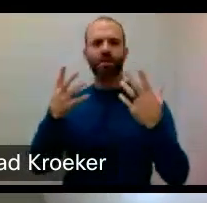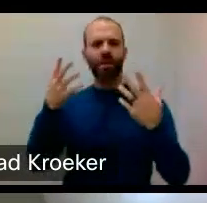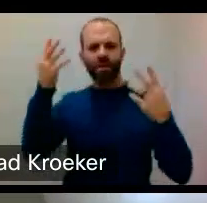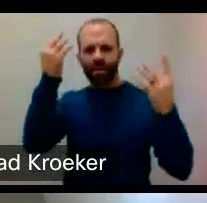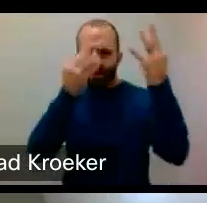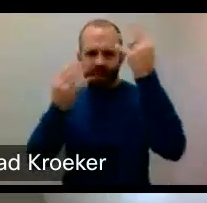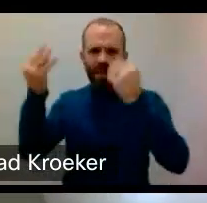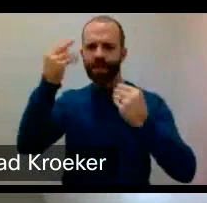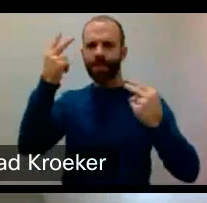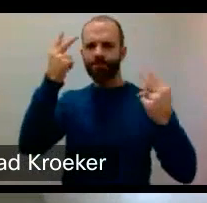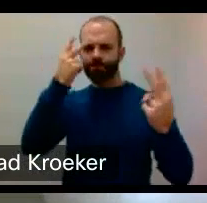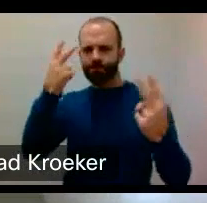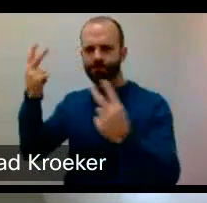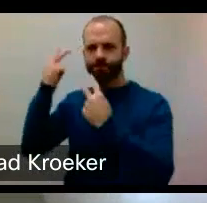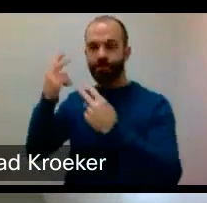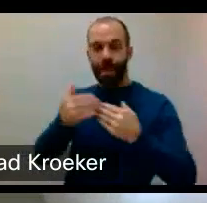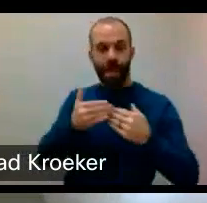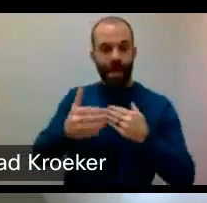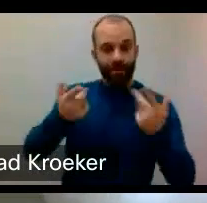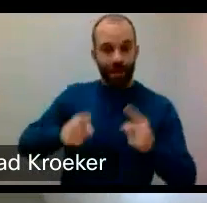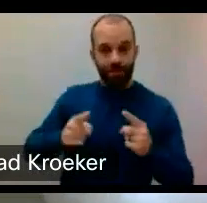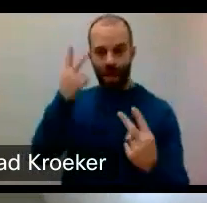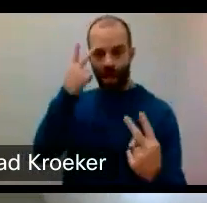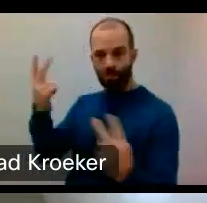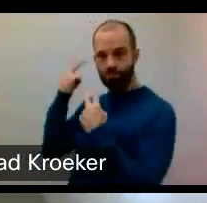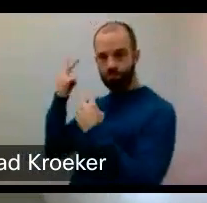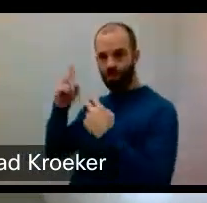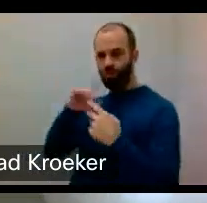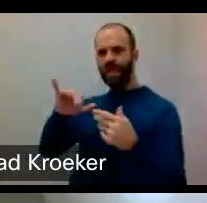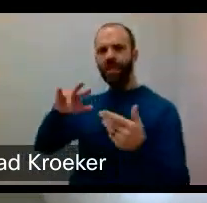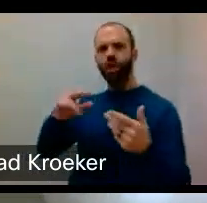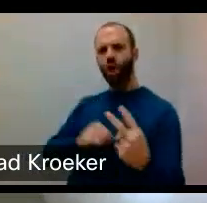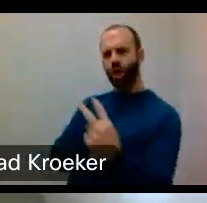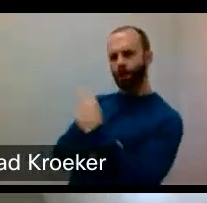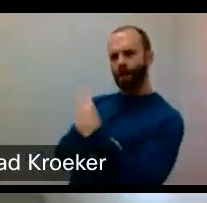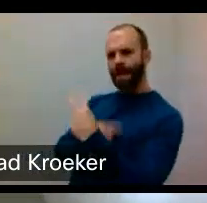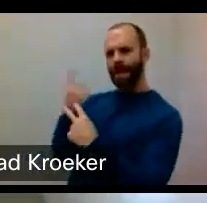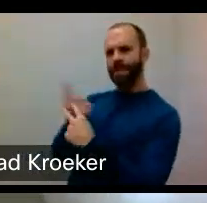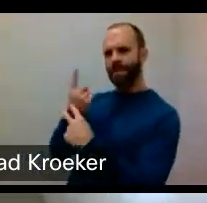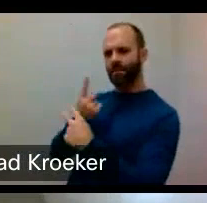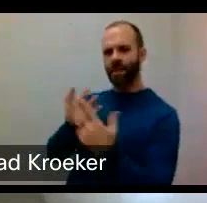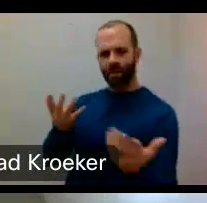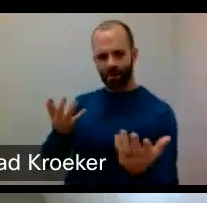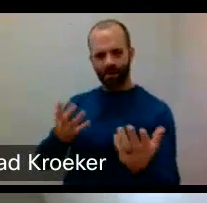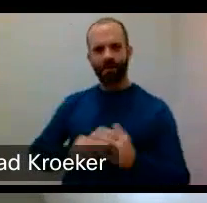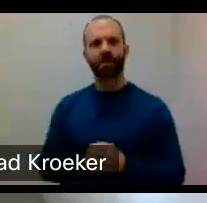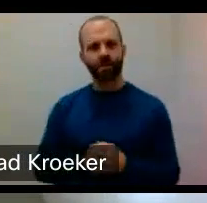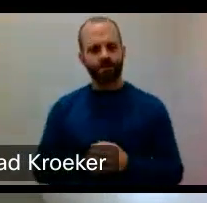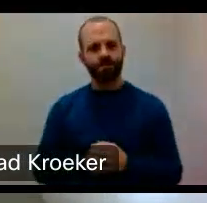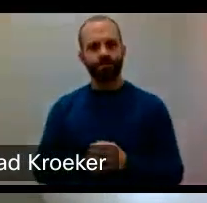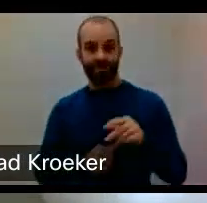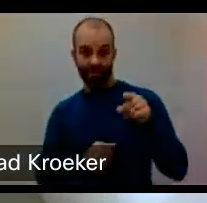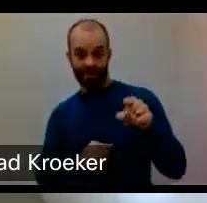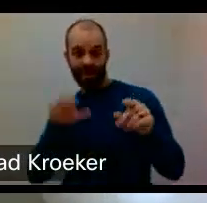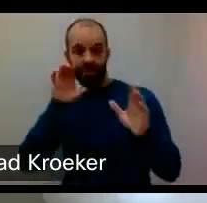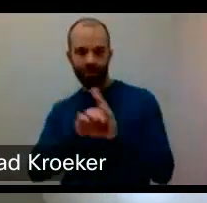something after it has happened, right? We're looking back on something. In this photo,